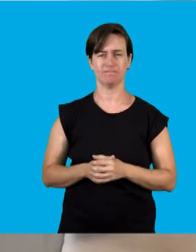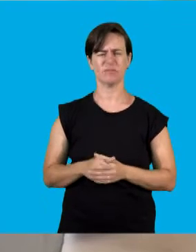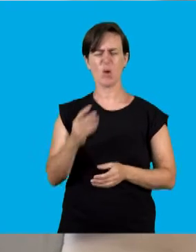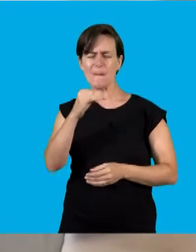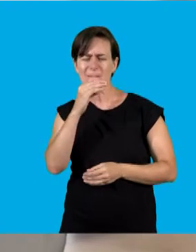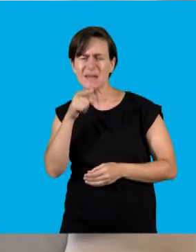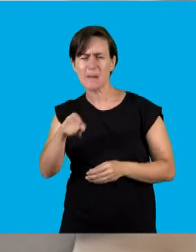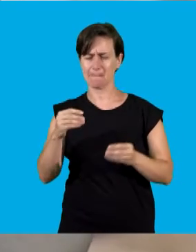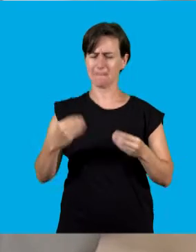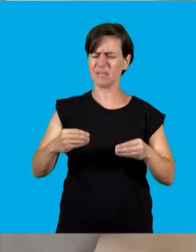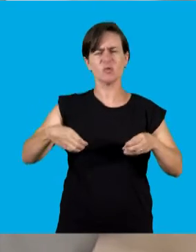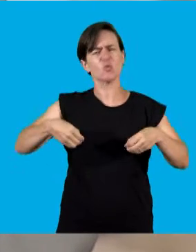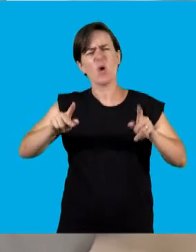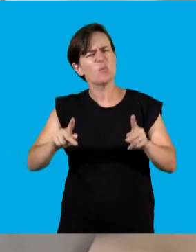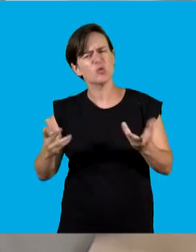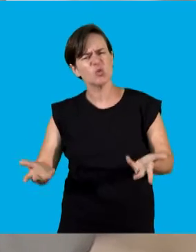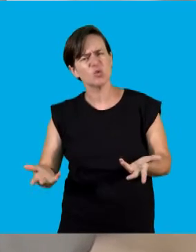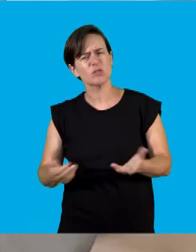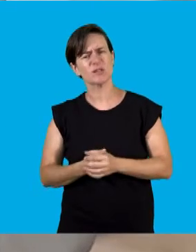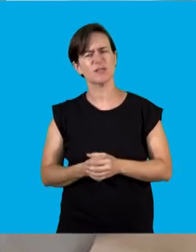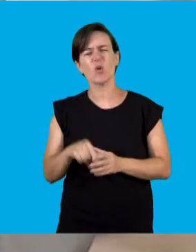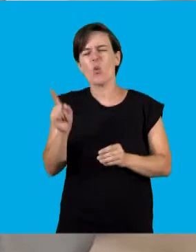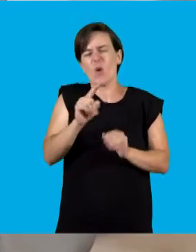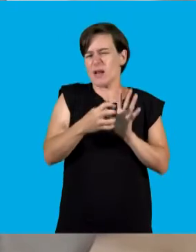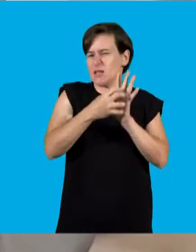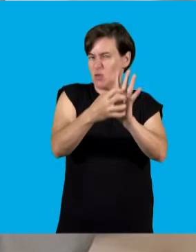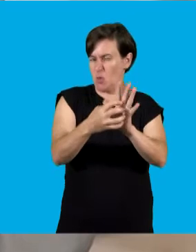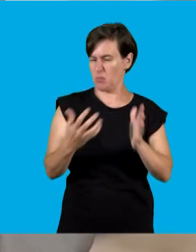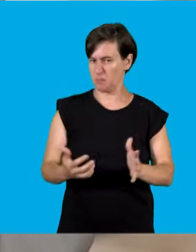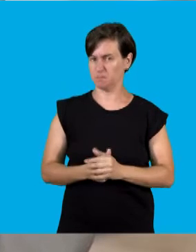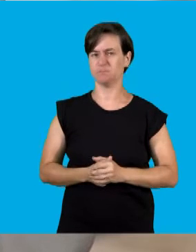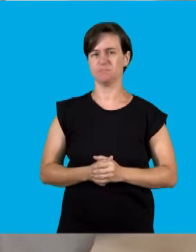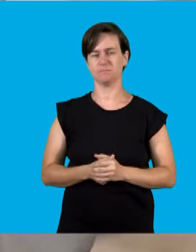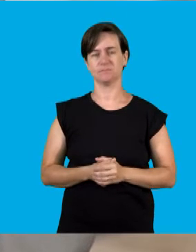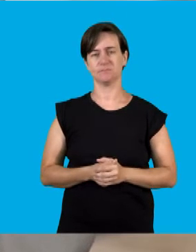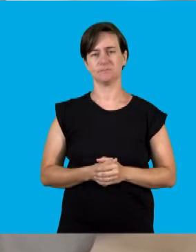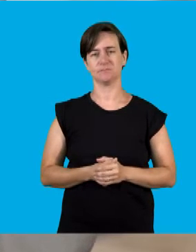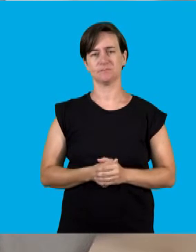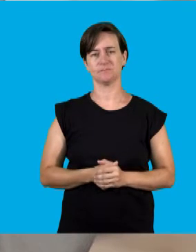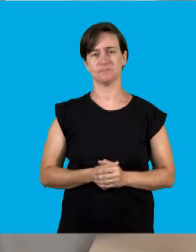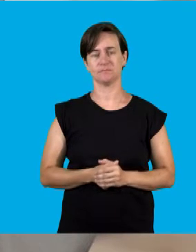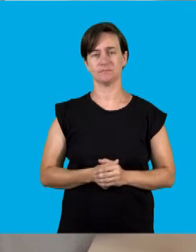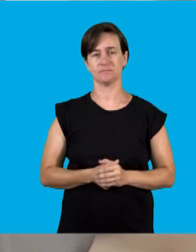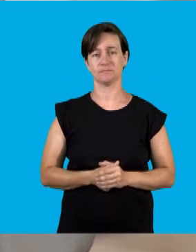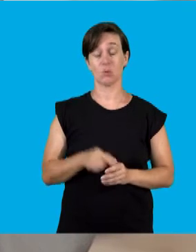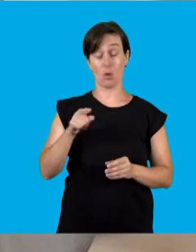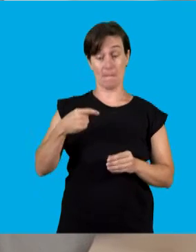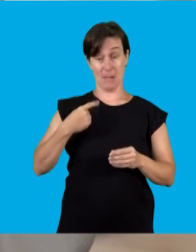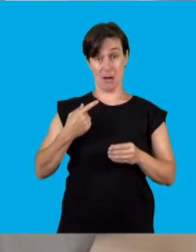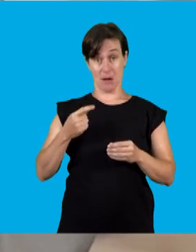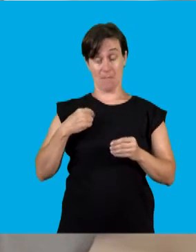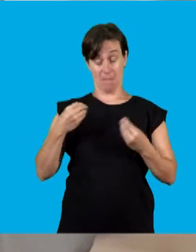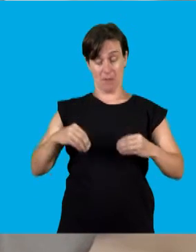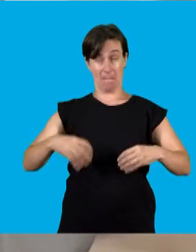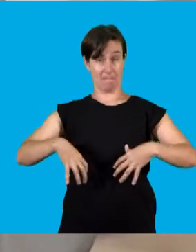what is the meaning of business opportunity and what are those practical examples? All right, remember when you're